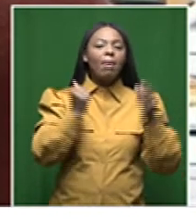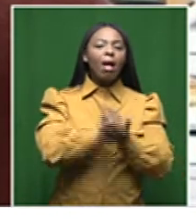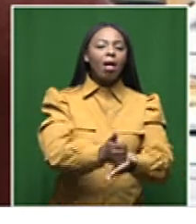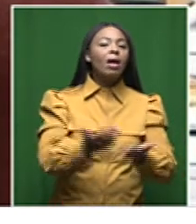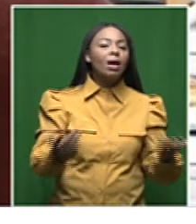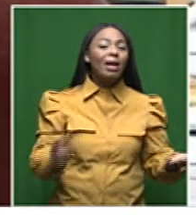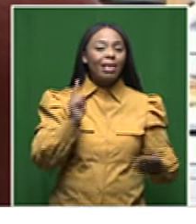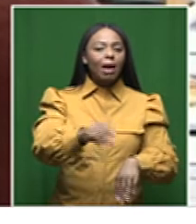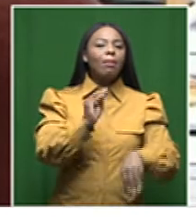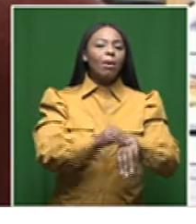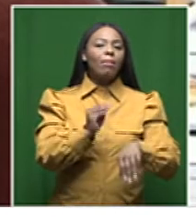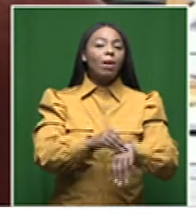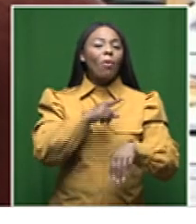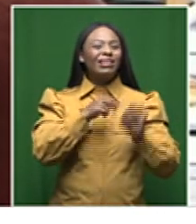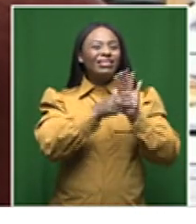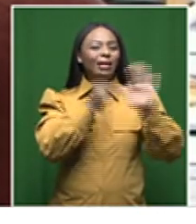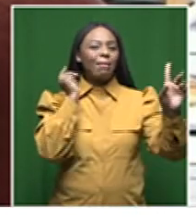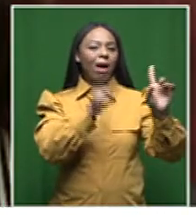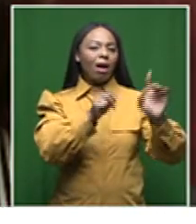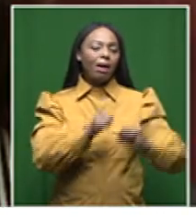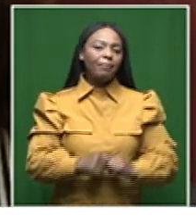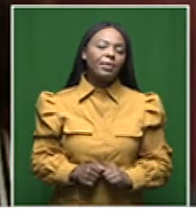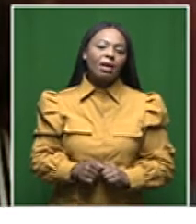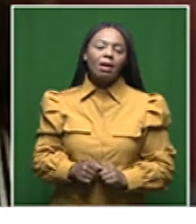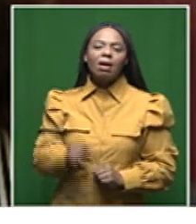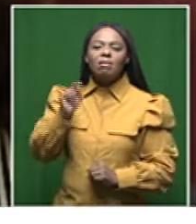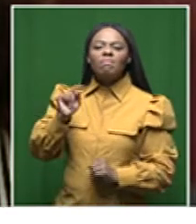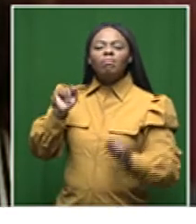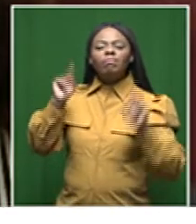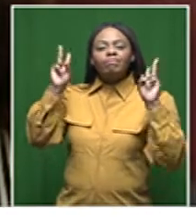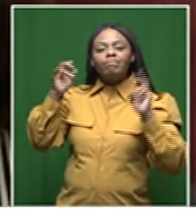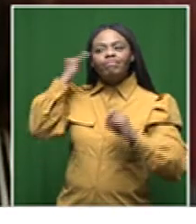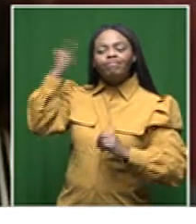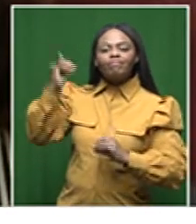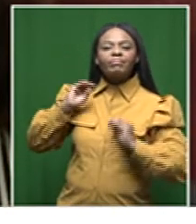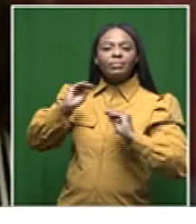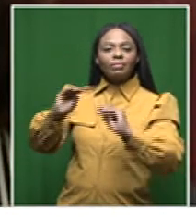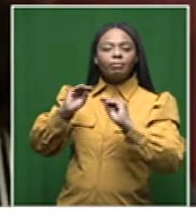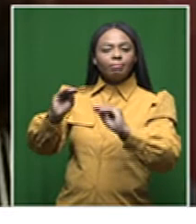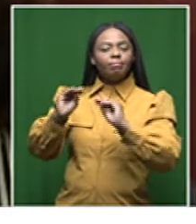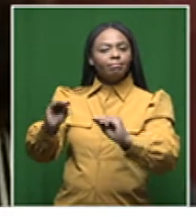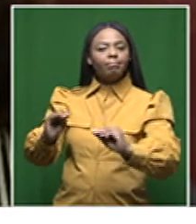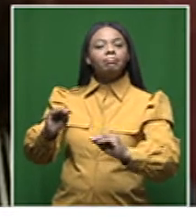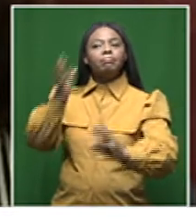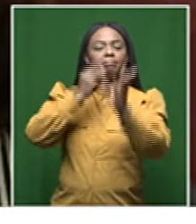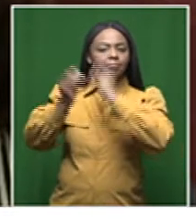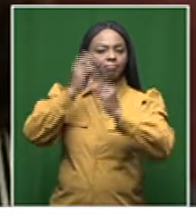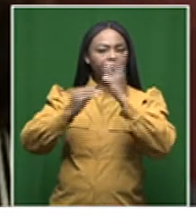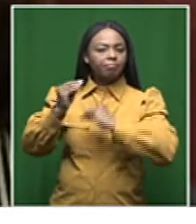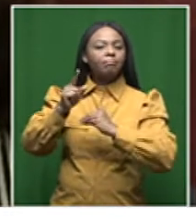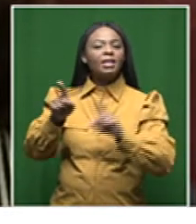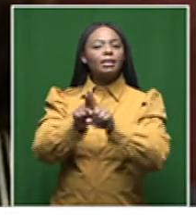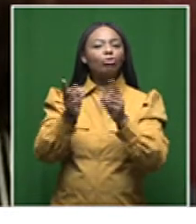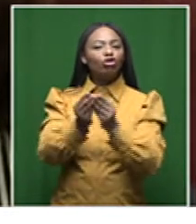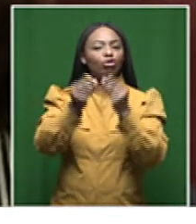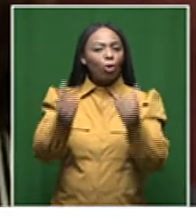is the problem of stigma. Let's speak to this idea of education, which you're highlighting, but also the solutions that come with it. A lot